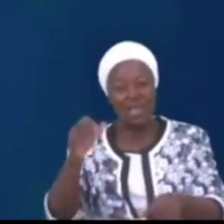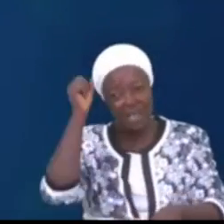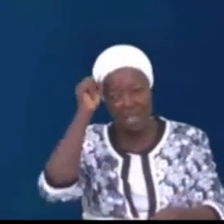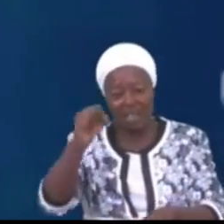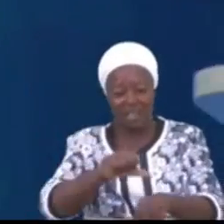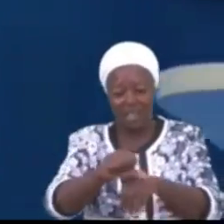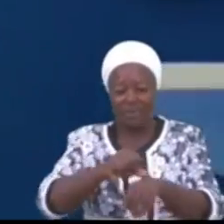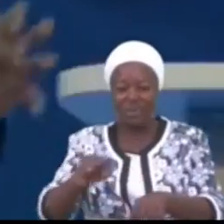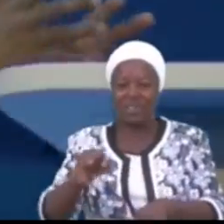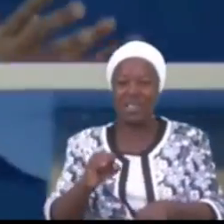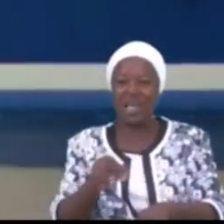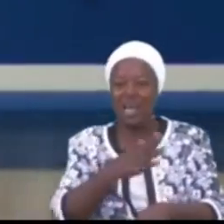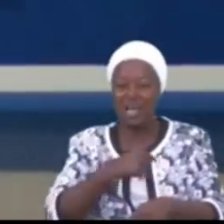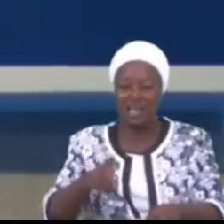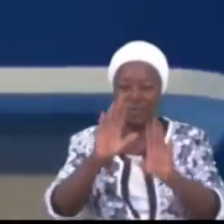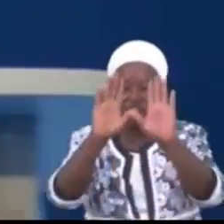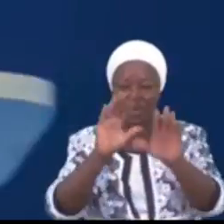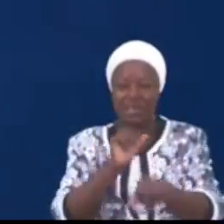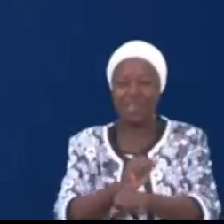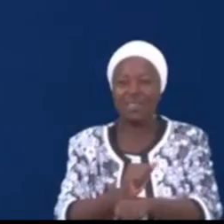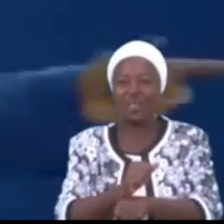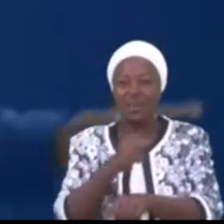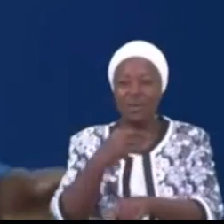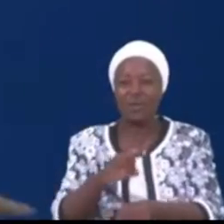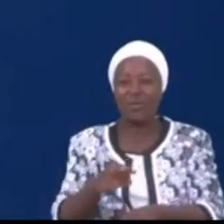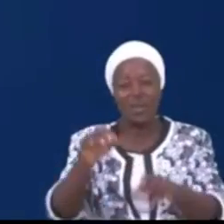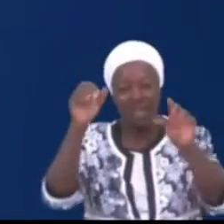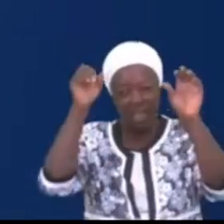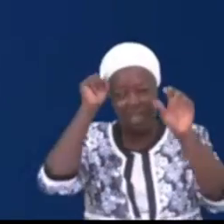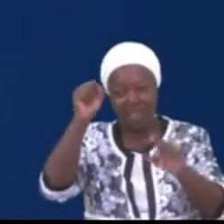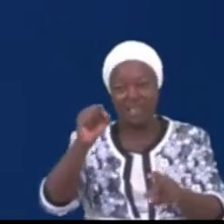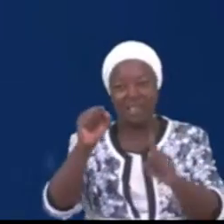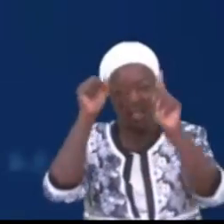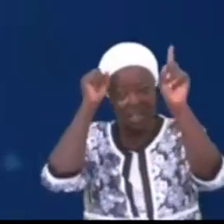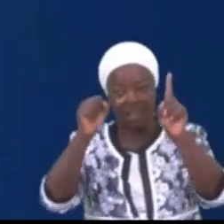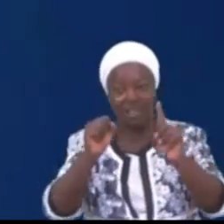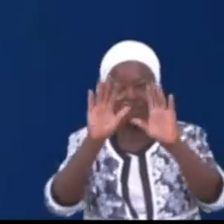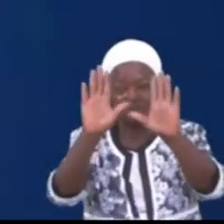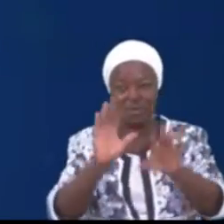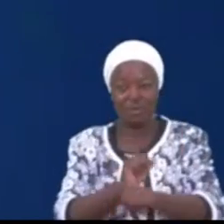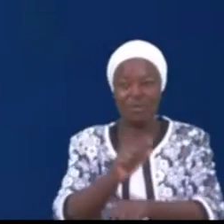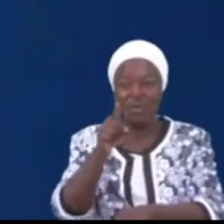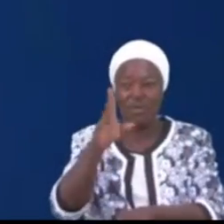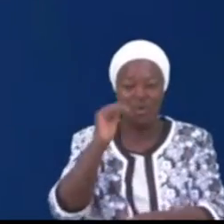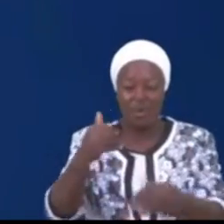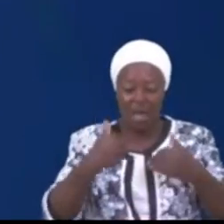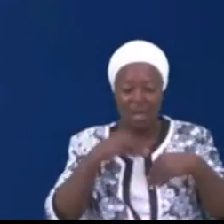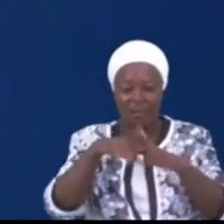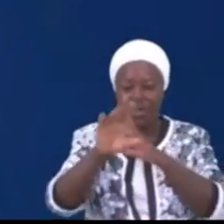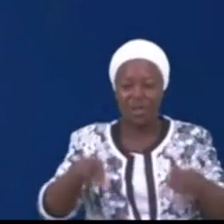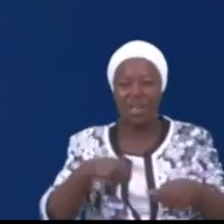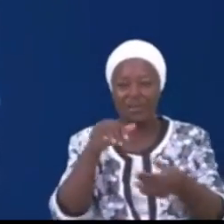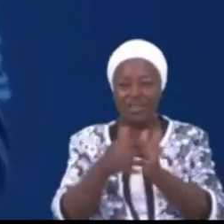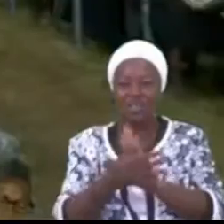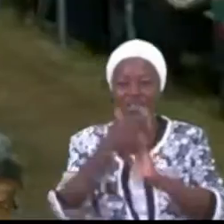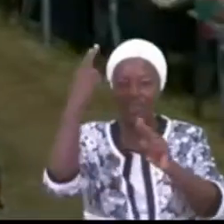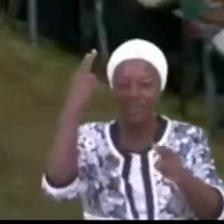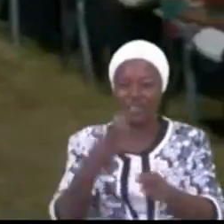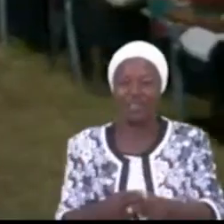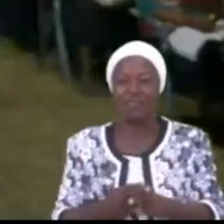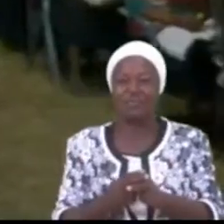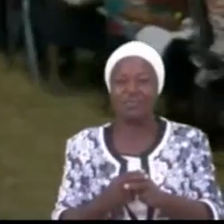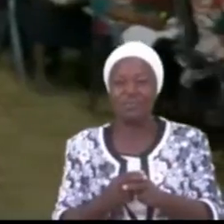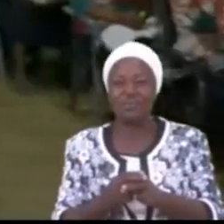and anointing, and the wonder of his miracle you will have in your life in Jesus'